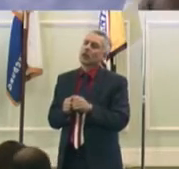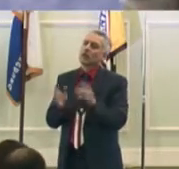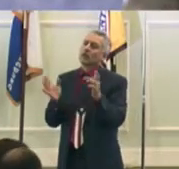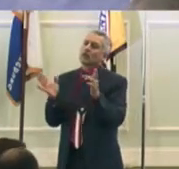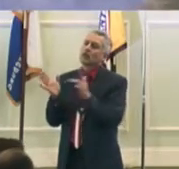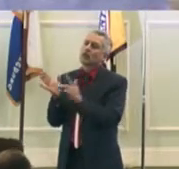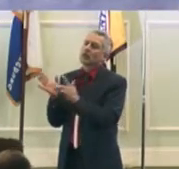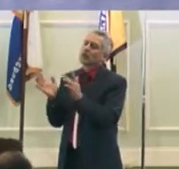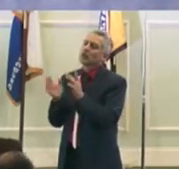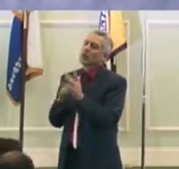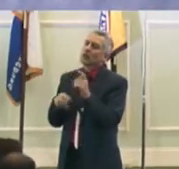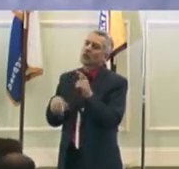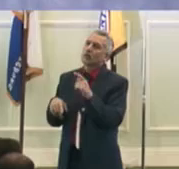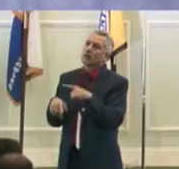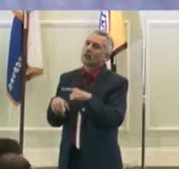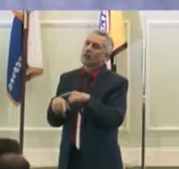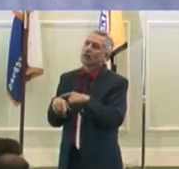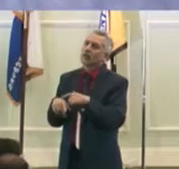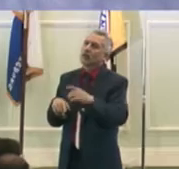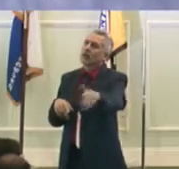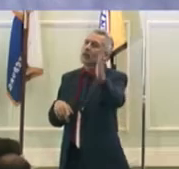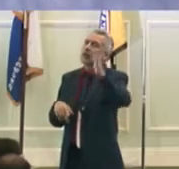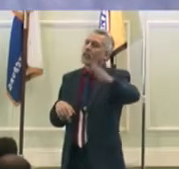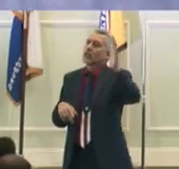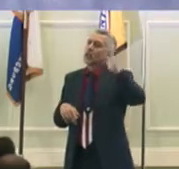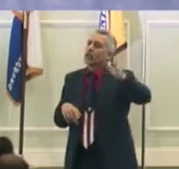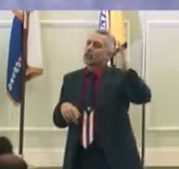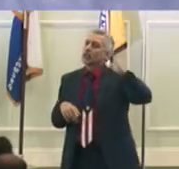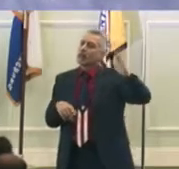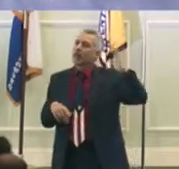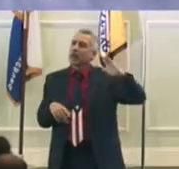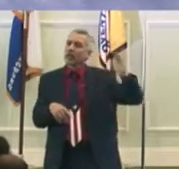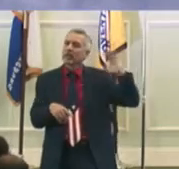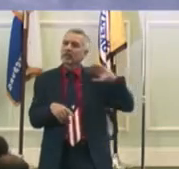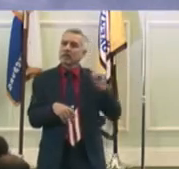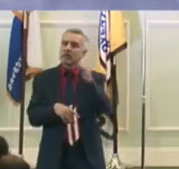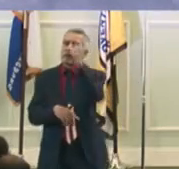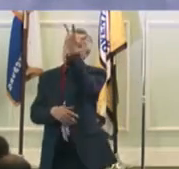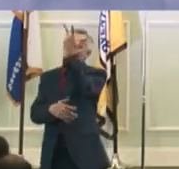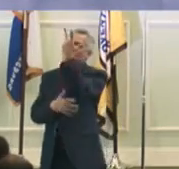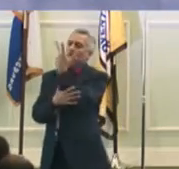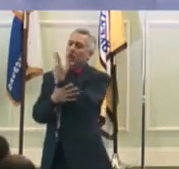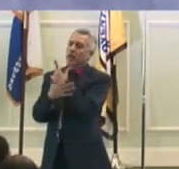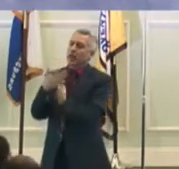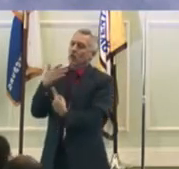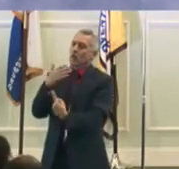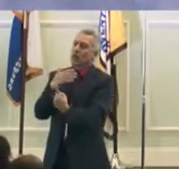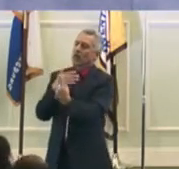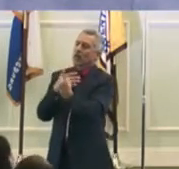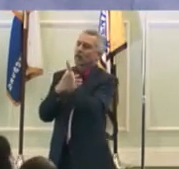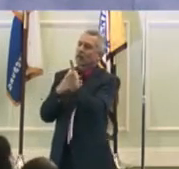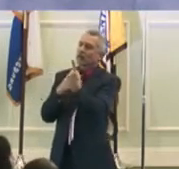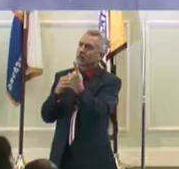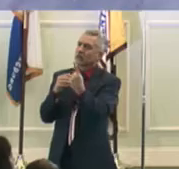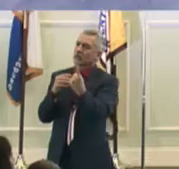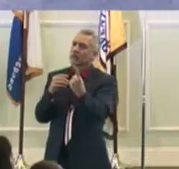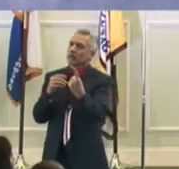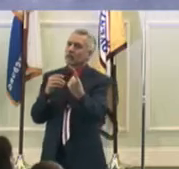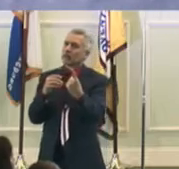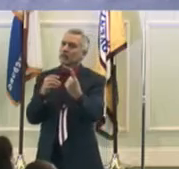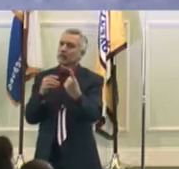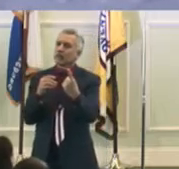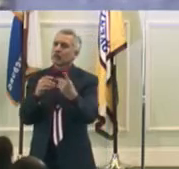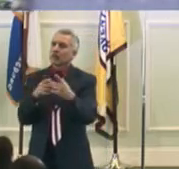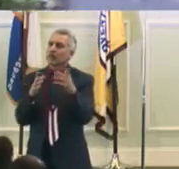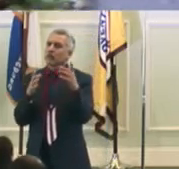The Father, the Son, the Holy Ghost, they commune. We're going to create man at some point. He might go astray. We need a